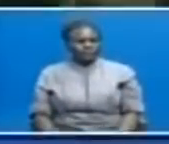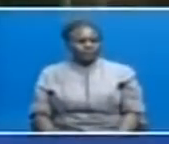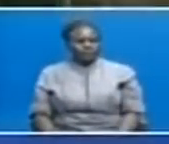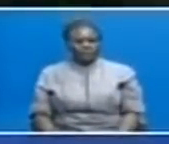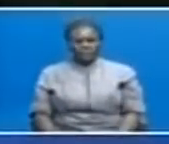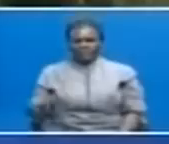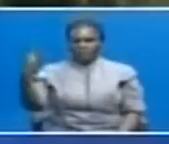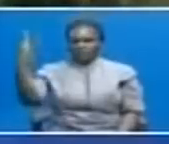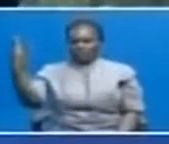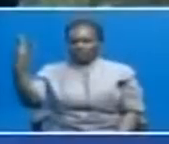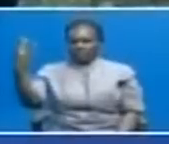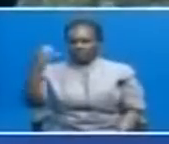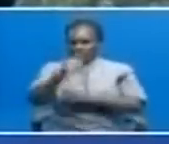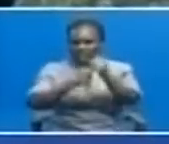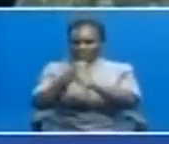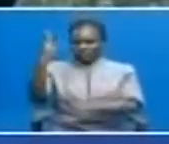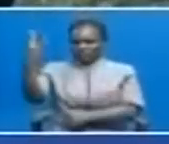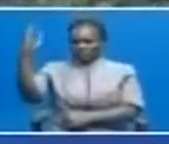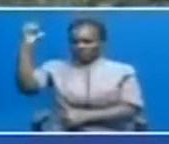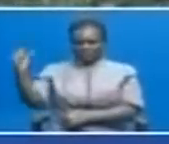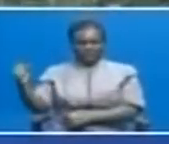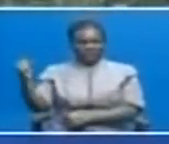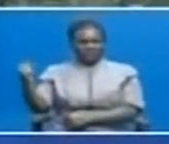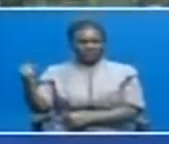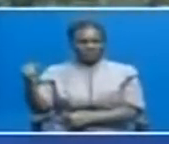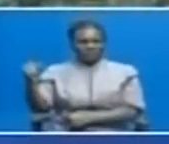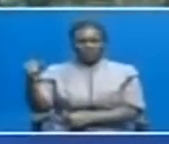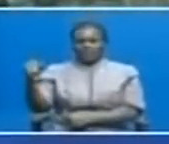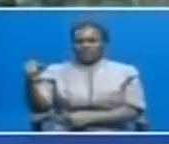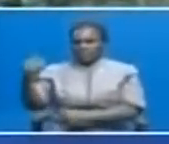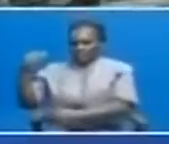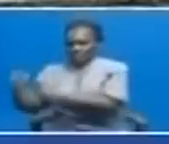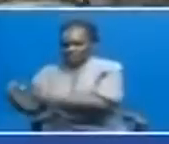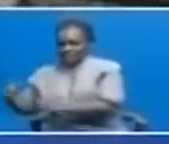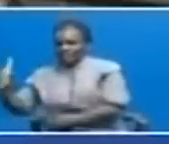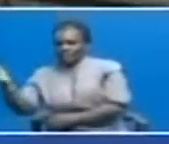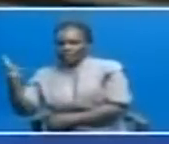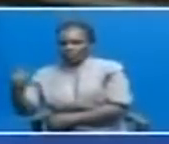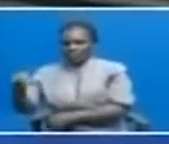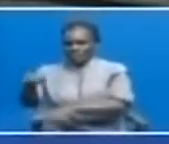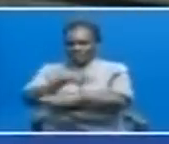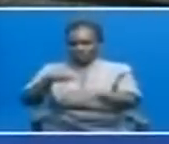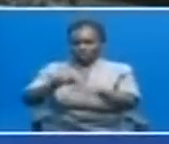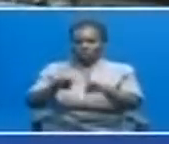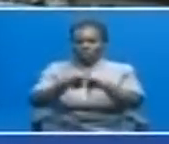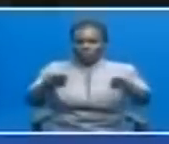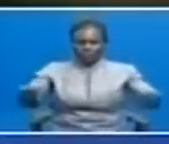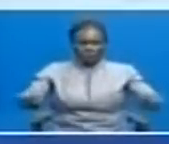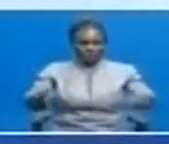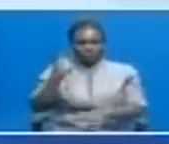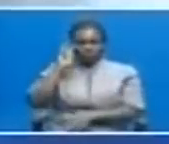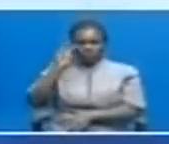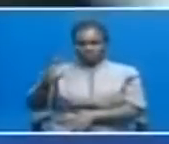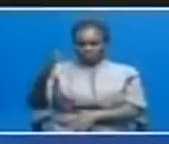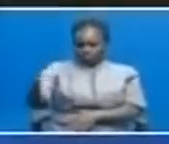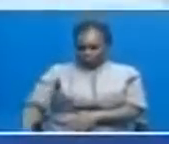For 45 years, he has lived on this side of the country, Mlolongo, adjacent to the Nairobi National Park, and each day he watches the